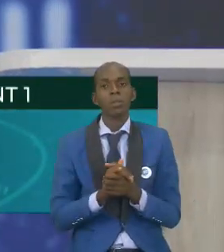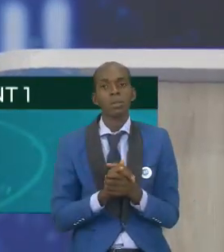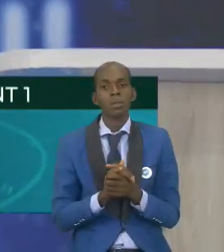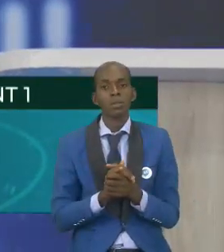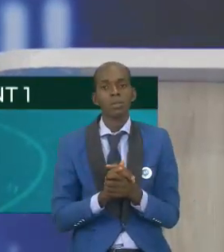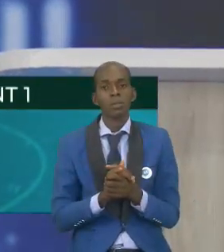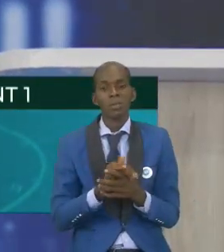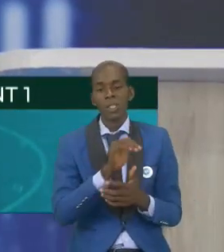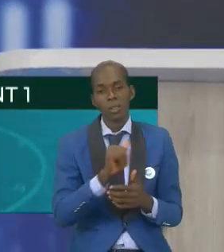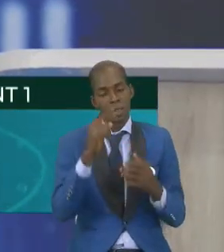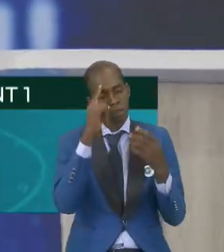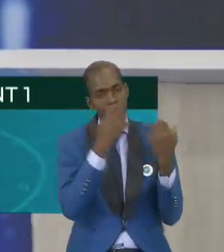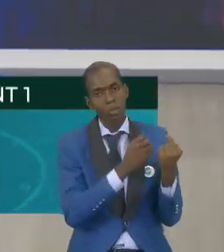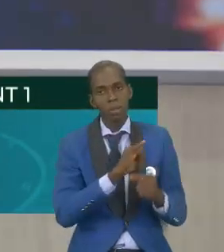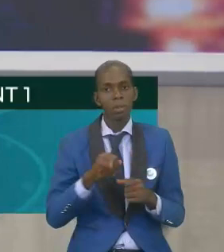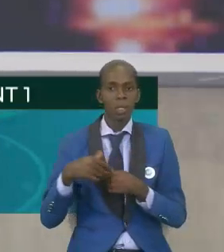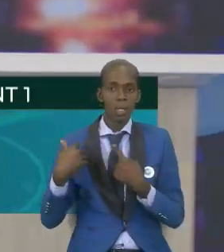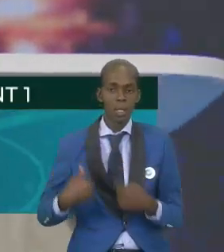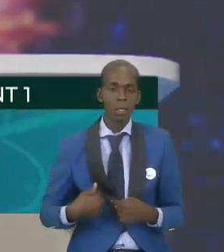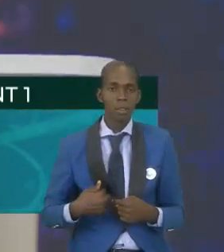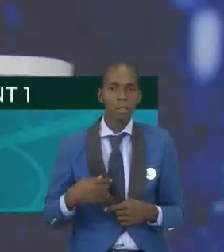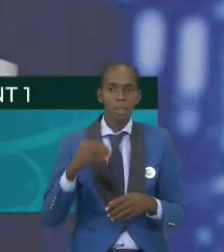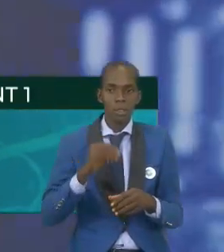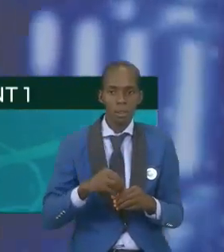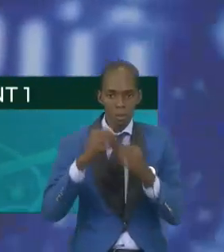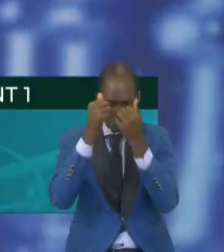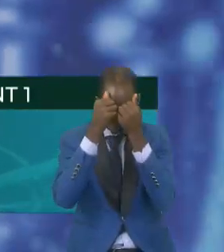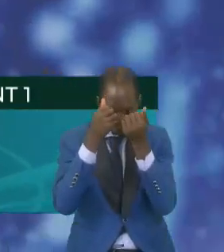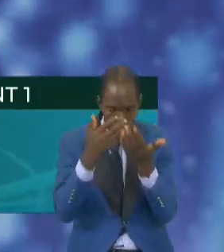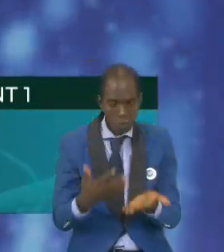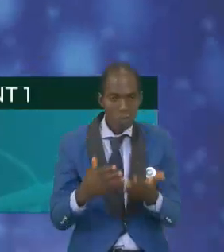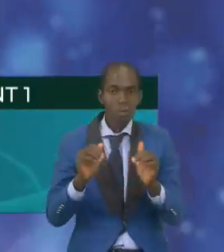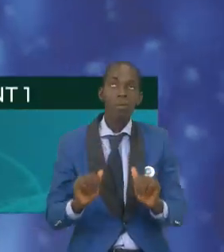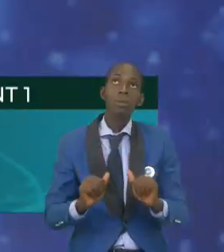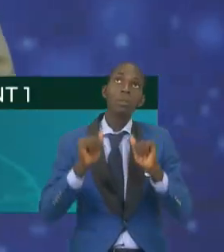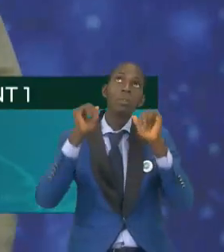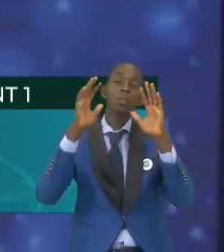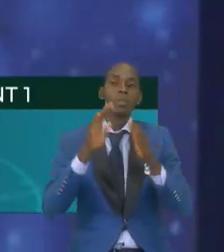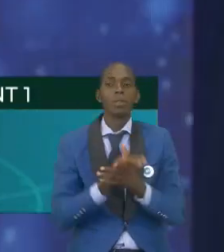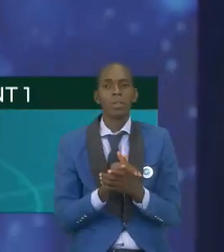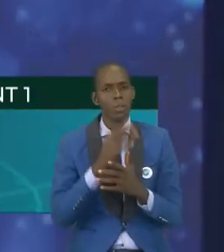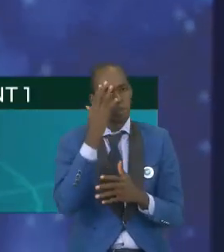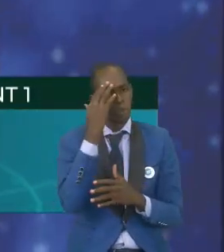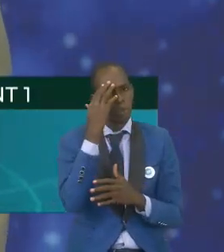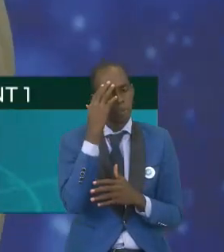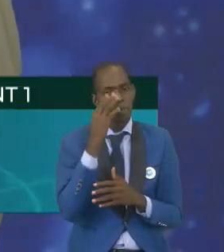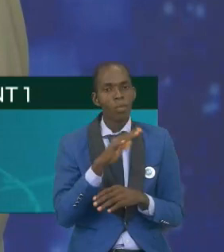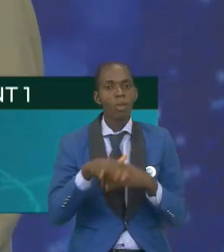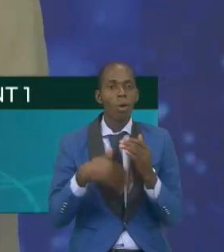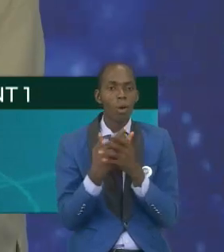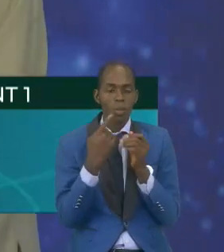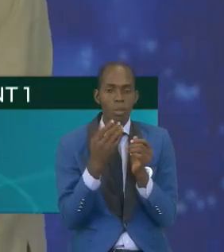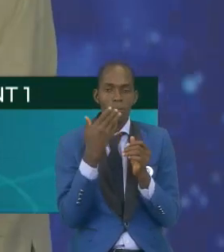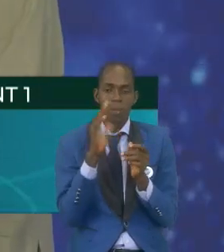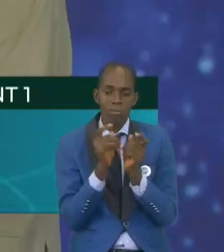trusting heart in submissive dedication. You know, those conspirators